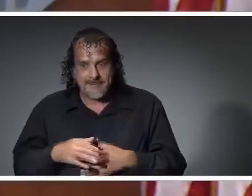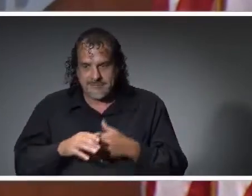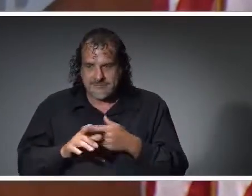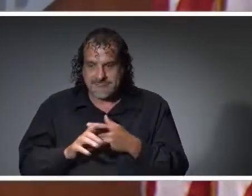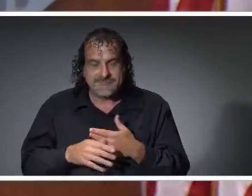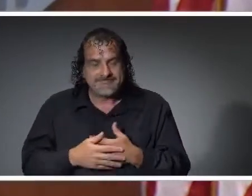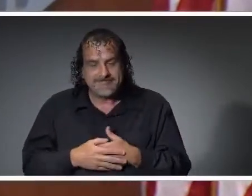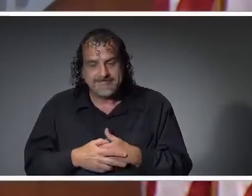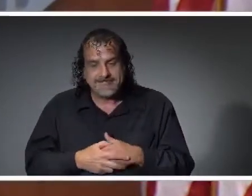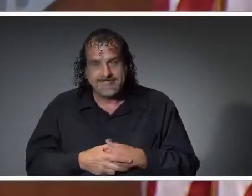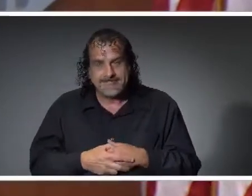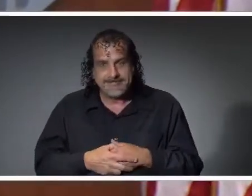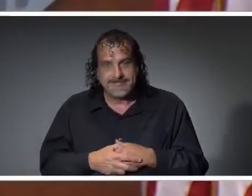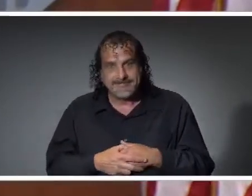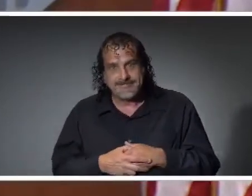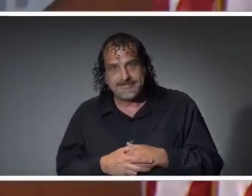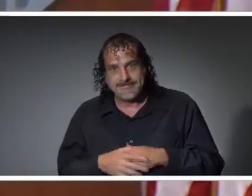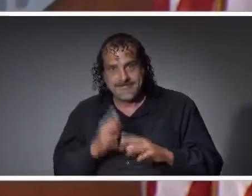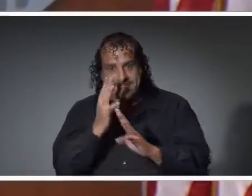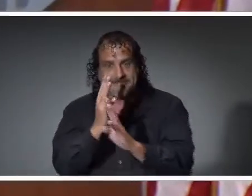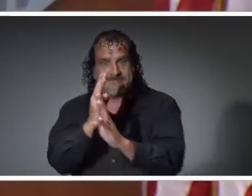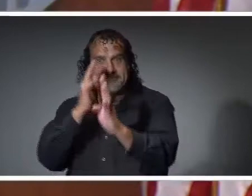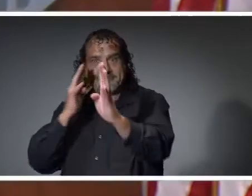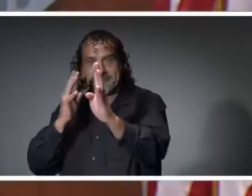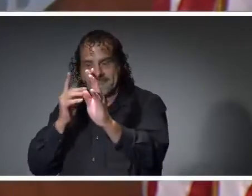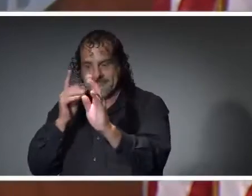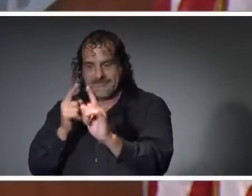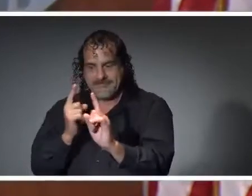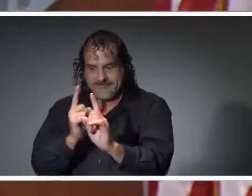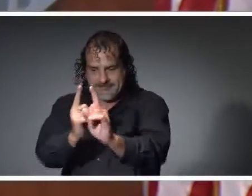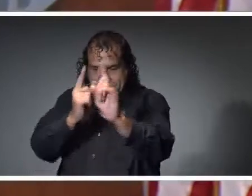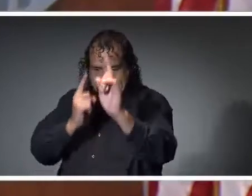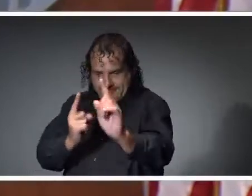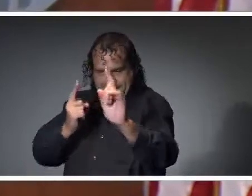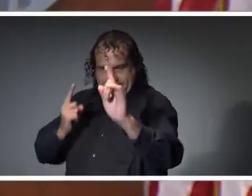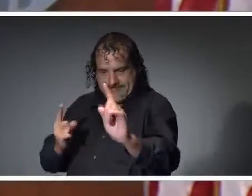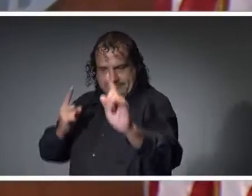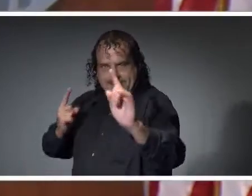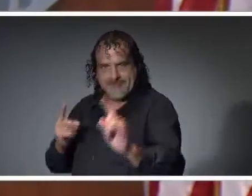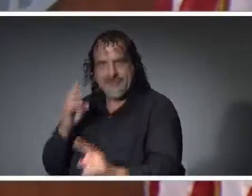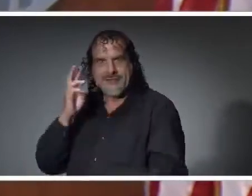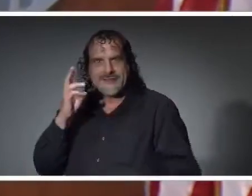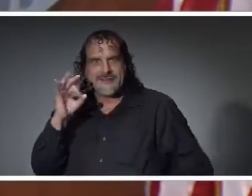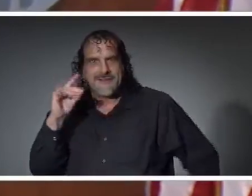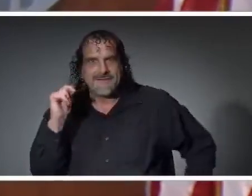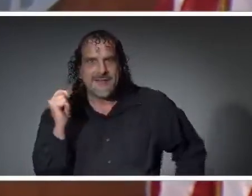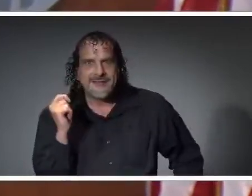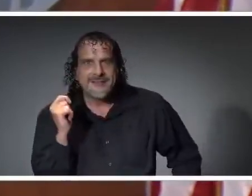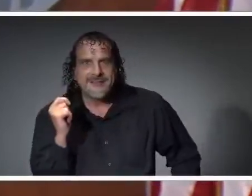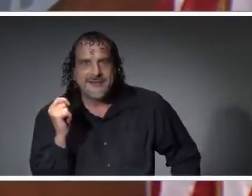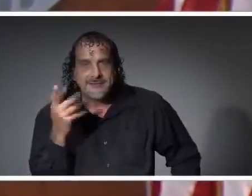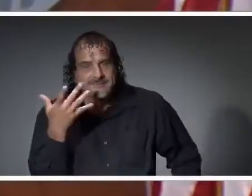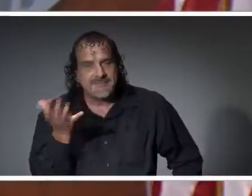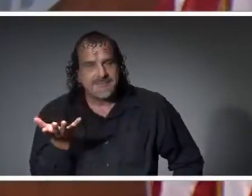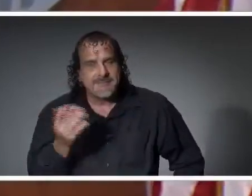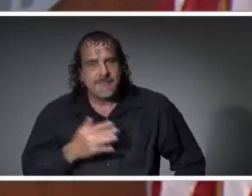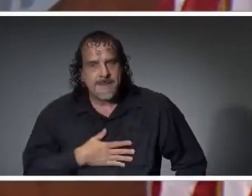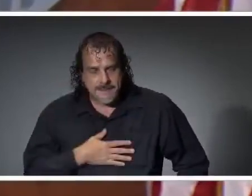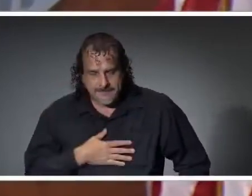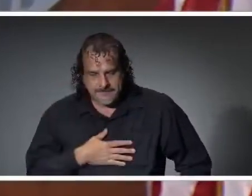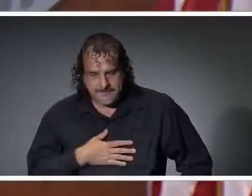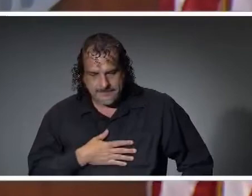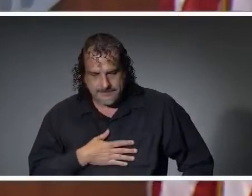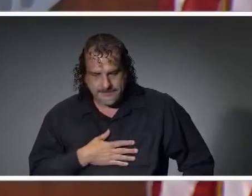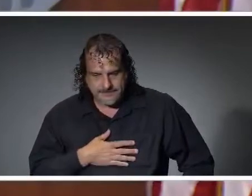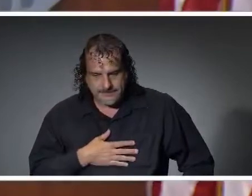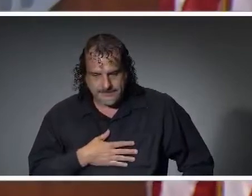that the people who are standing in line, for instance, for rides are doing so 6 feet apart. And so I will tell you that there